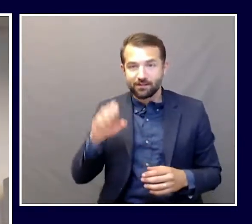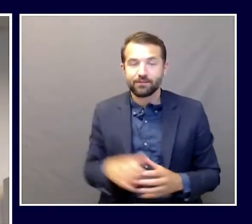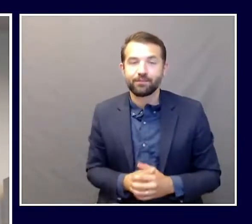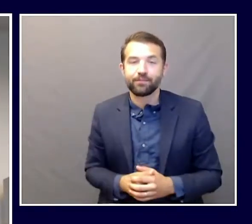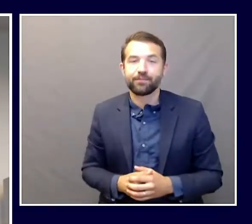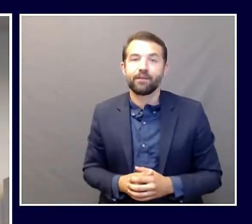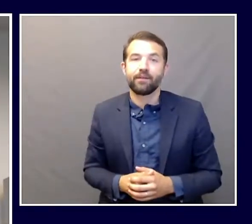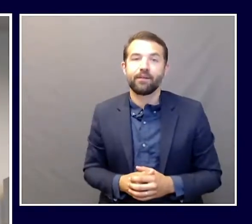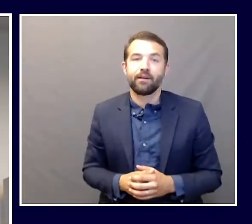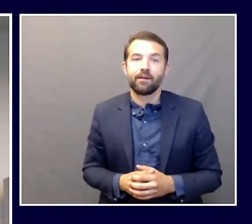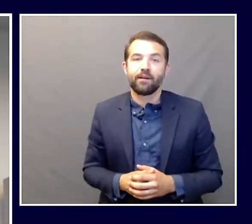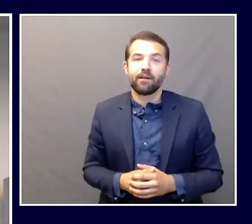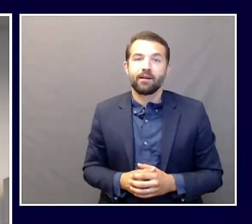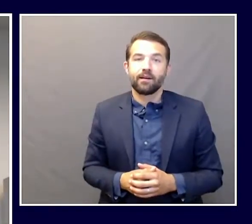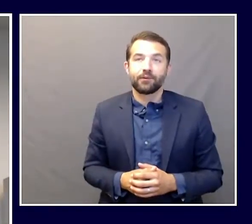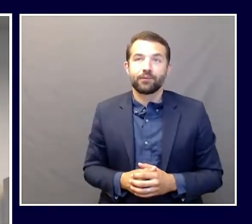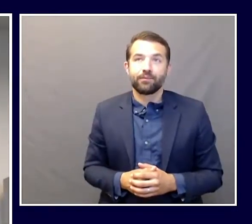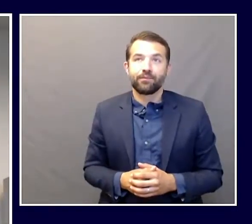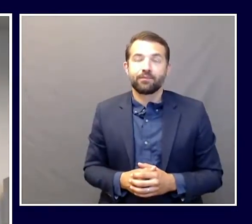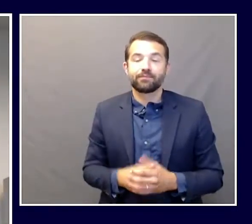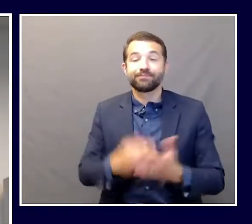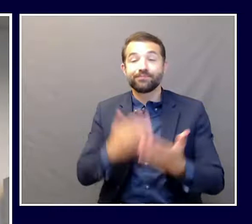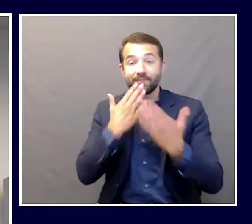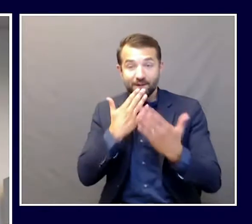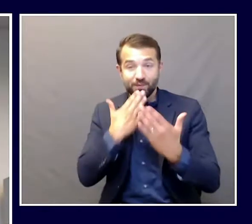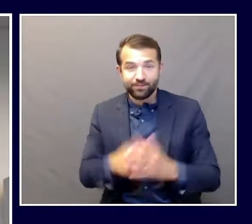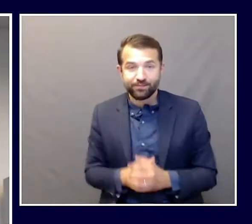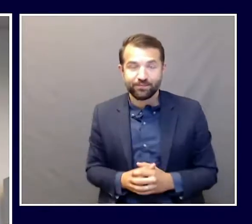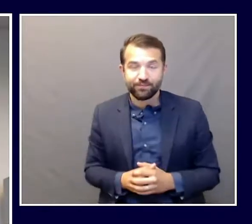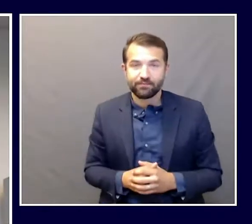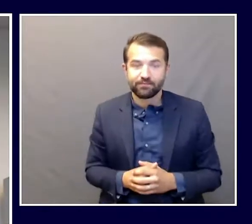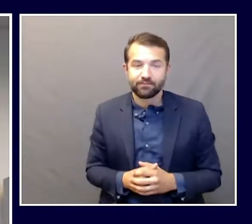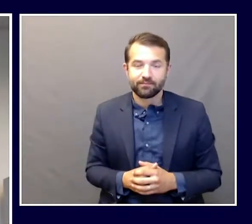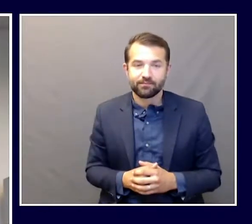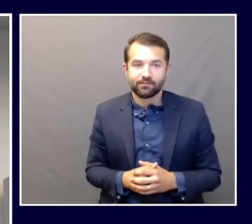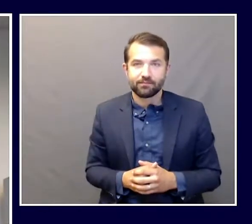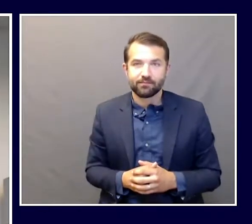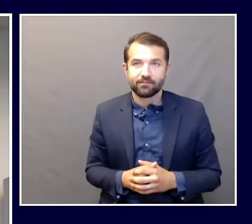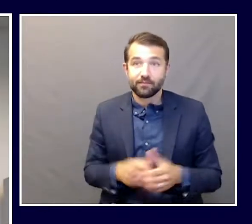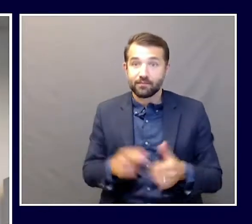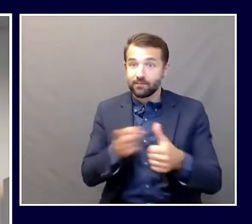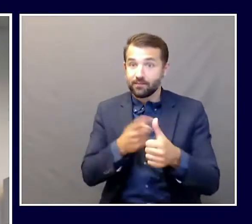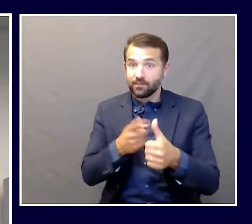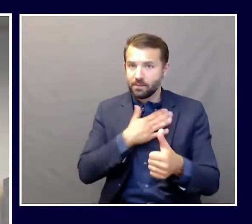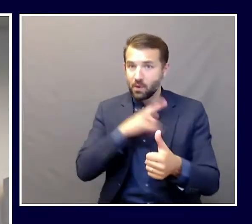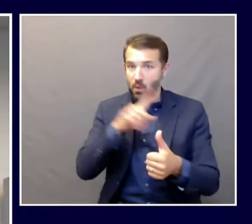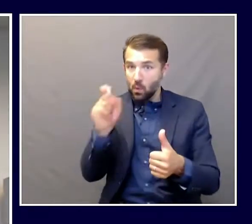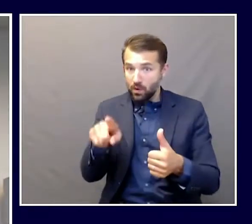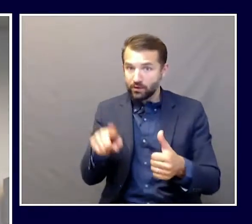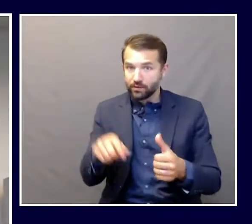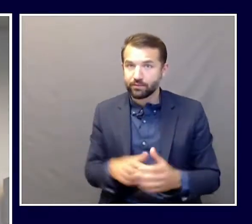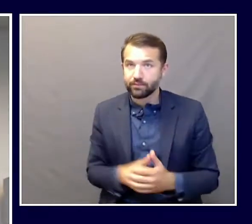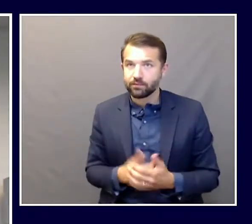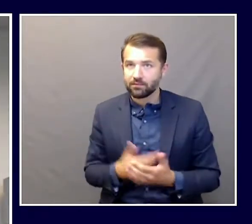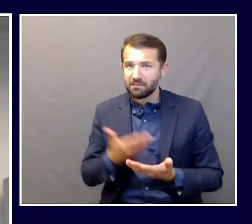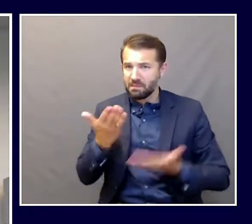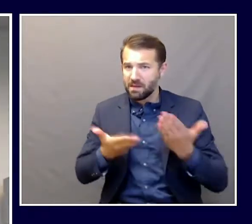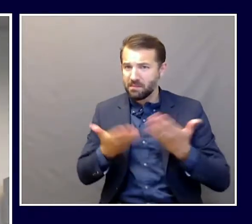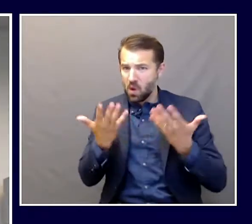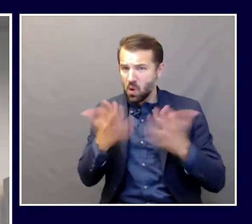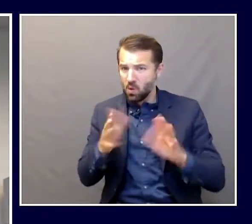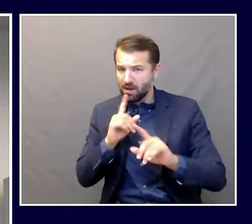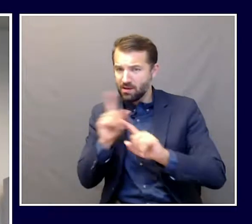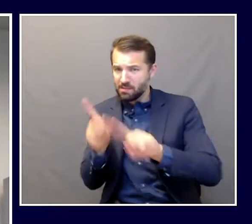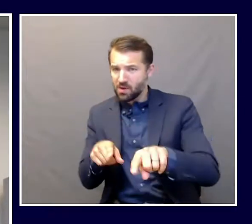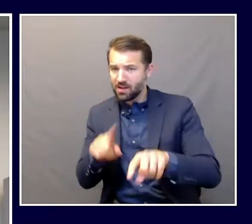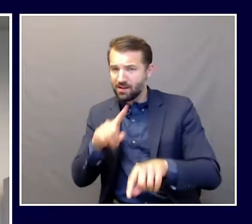Yeah, hey, Dr. Shah, thanks. My first question you may have answered in the past, so apologies if it's redundant,